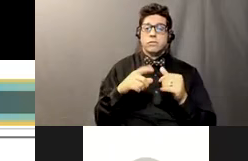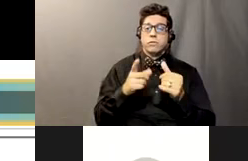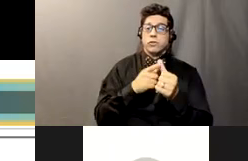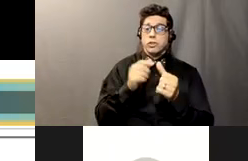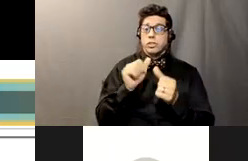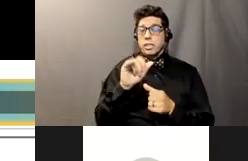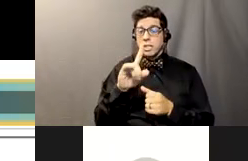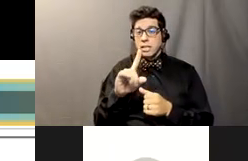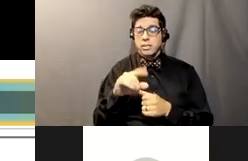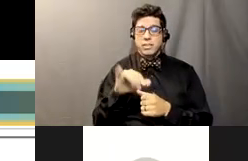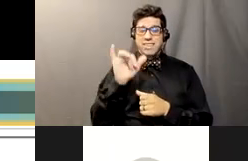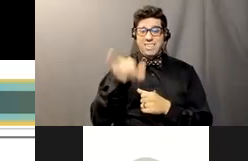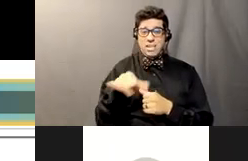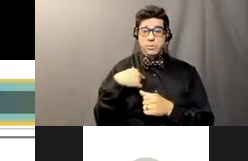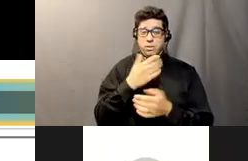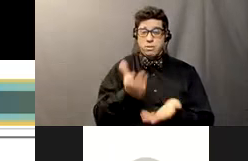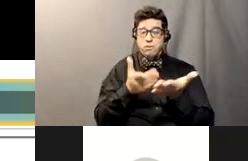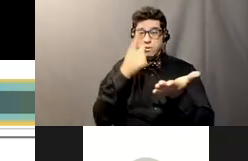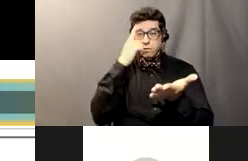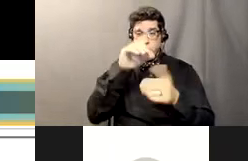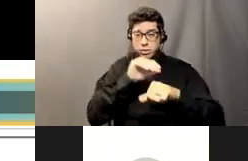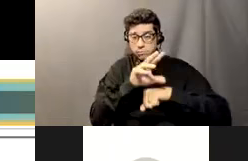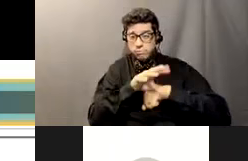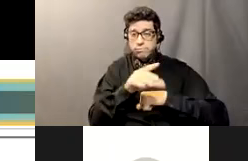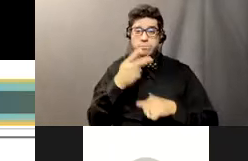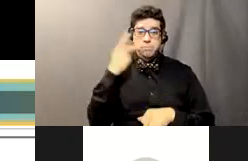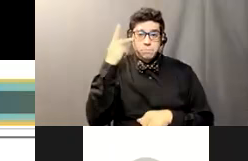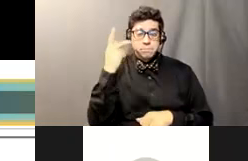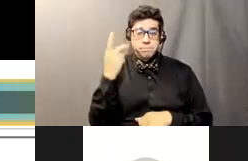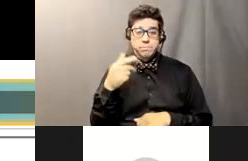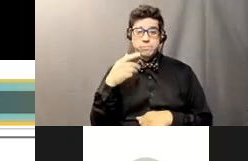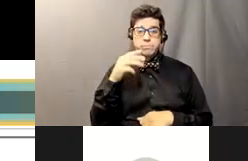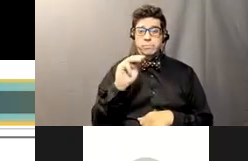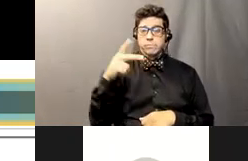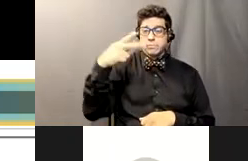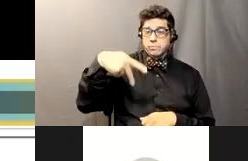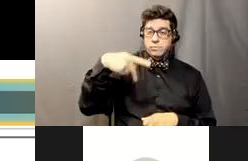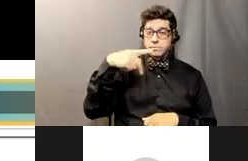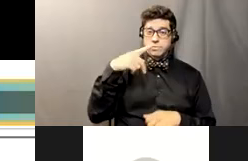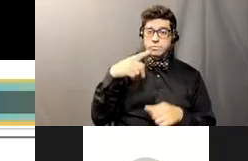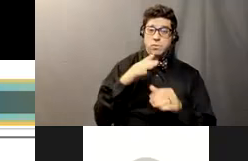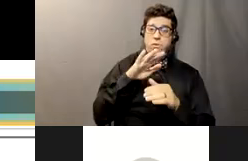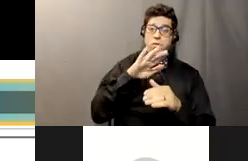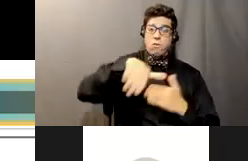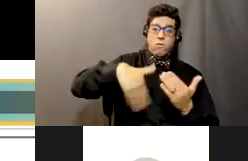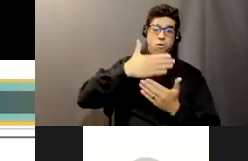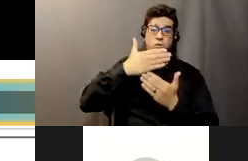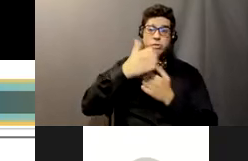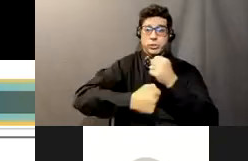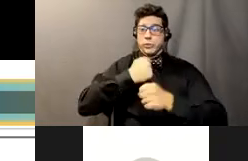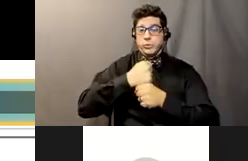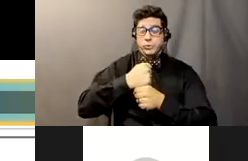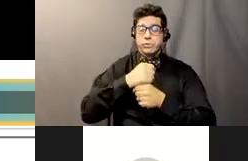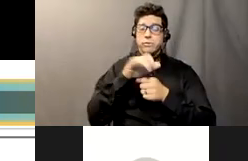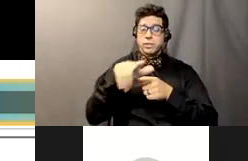our parents, our staff, our counselors, our mental health professionals throughout the year. And so we have those trainings going on.